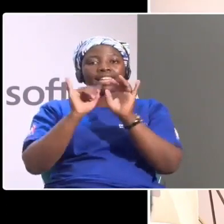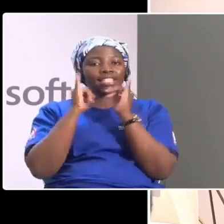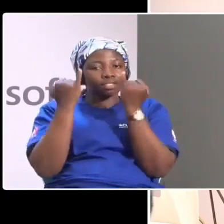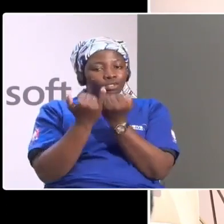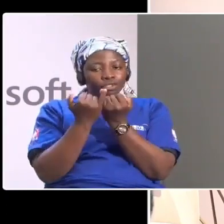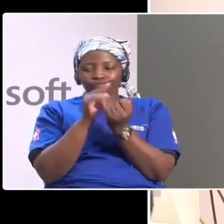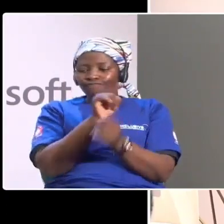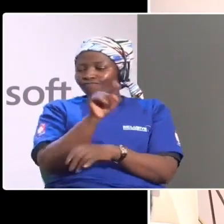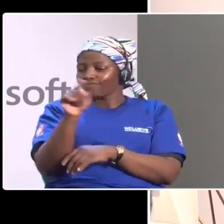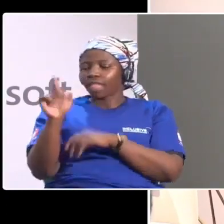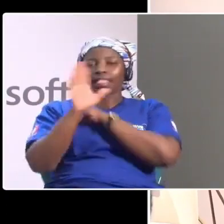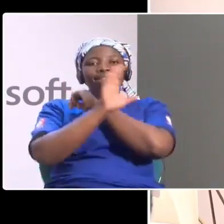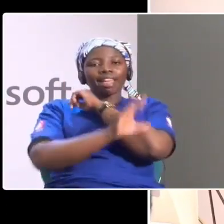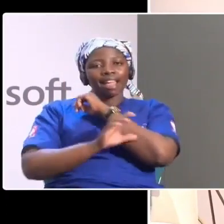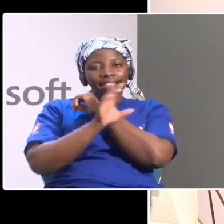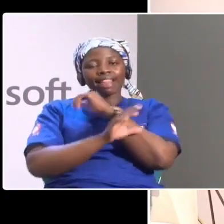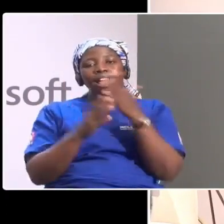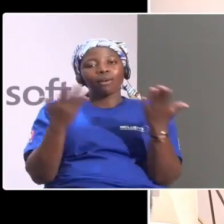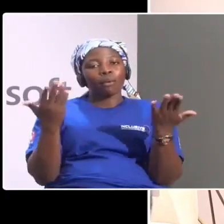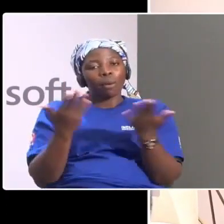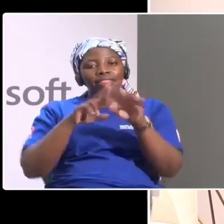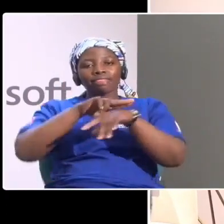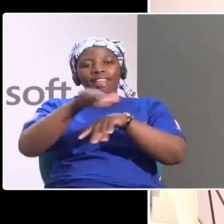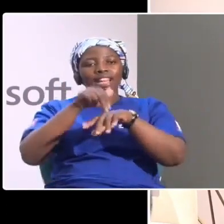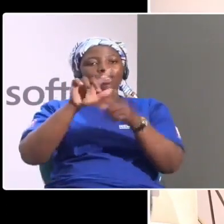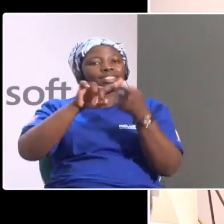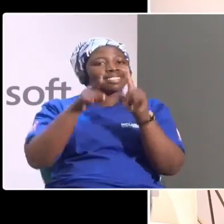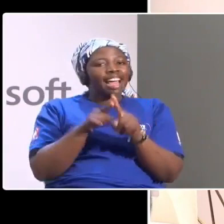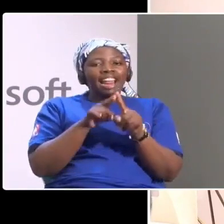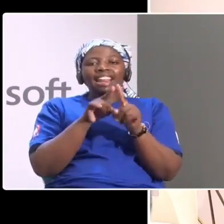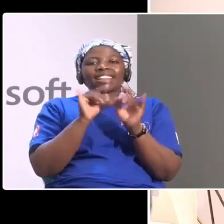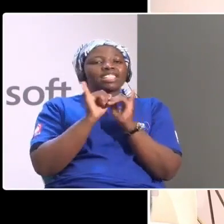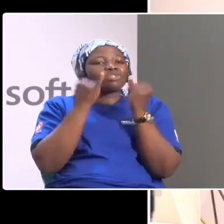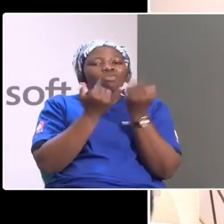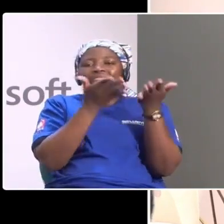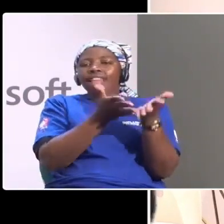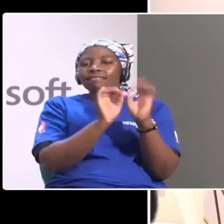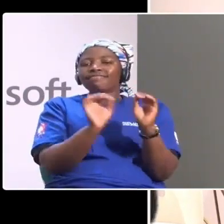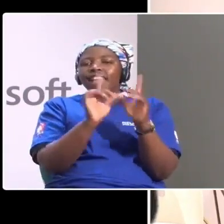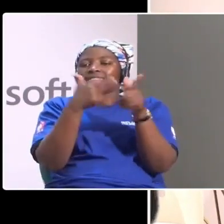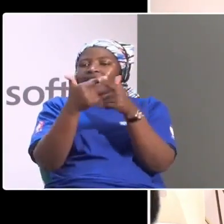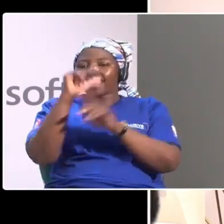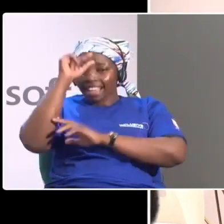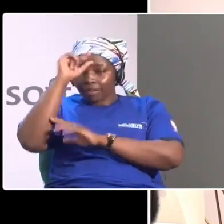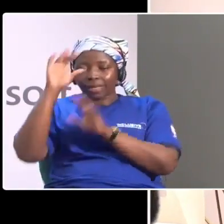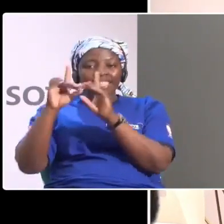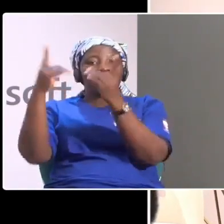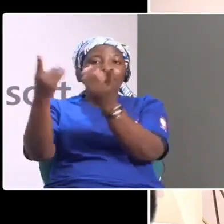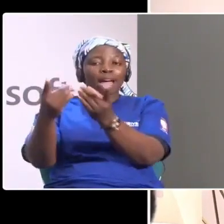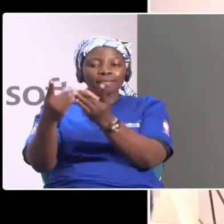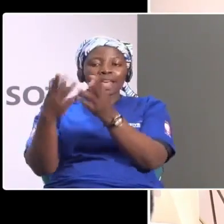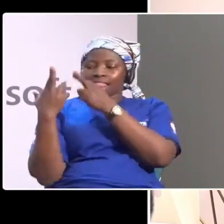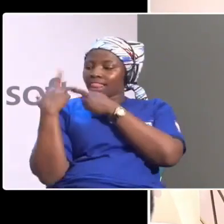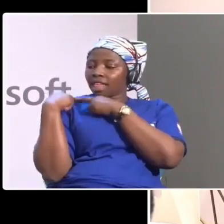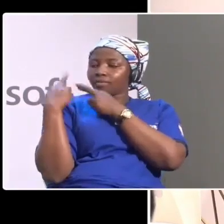those countries, and where the national standards body does not exist, then the government department responsible